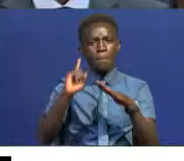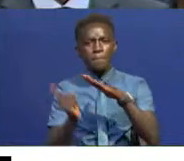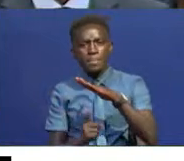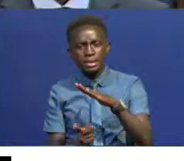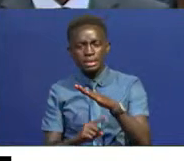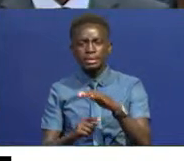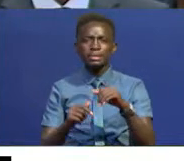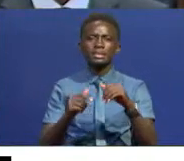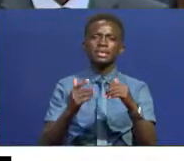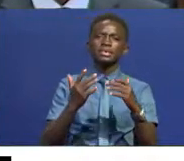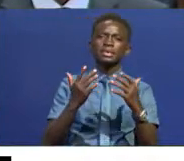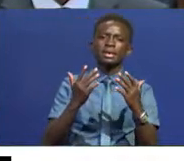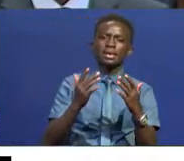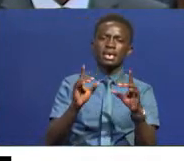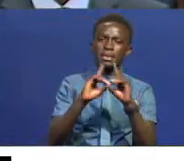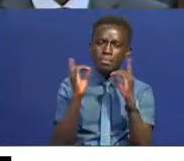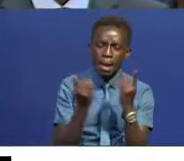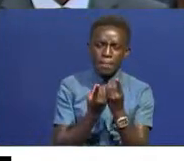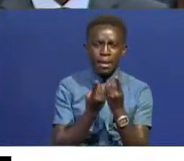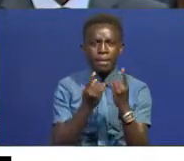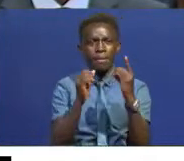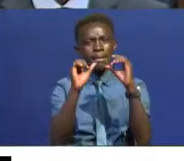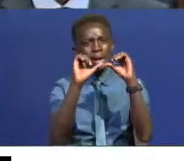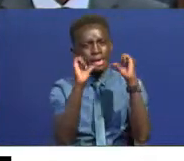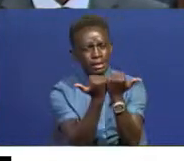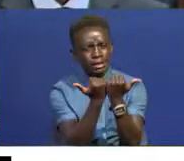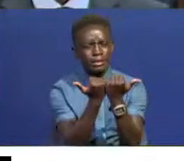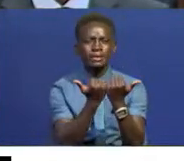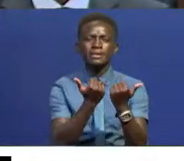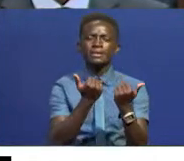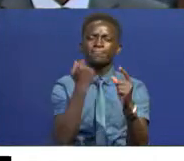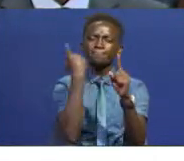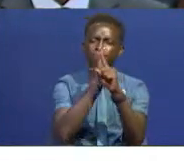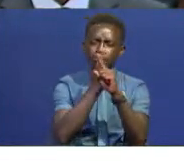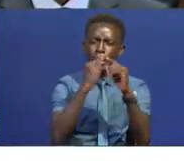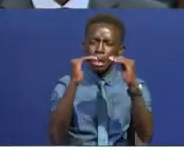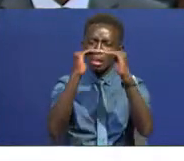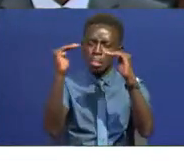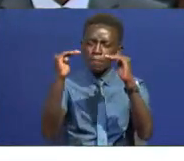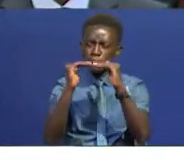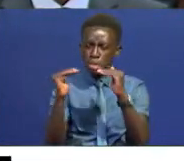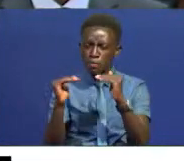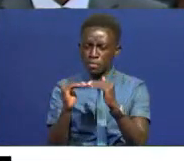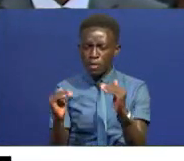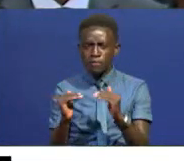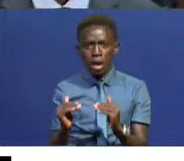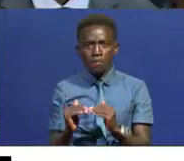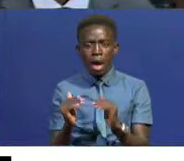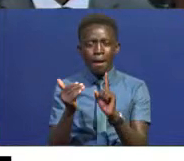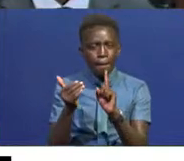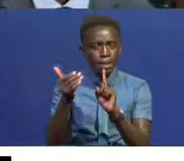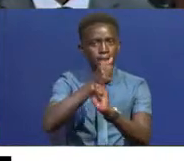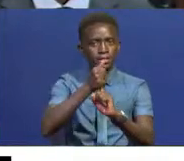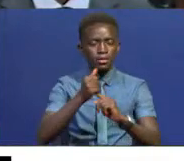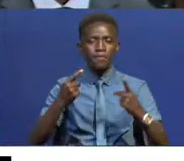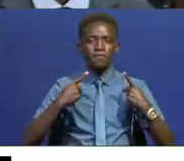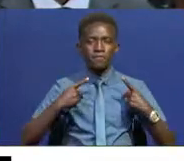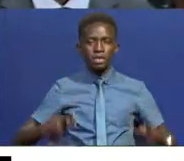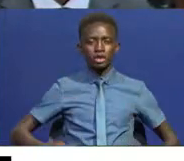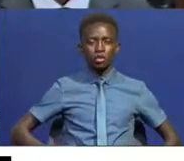agencies with optimal staffing levels and achieve fiscal sustainability at the same